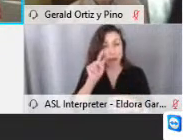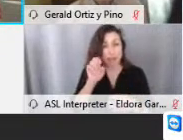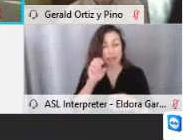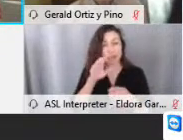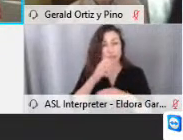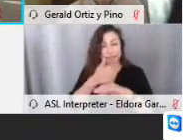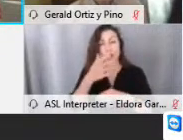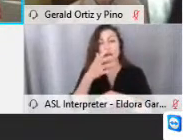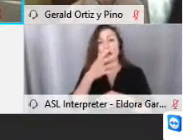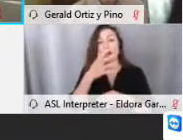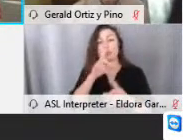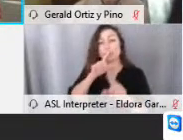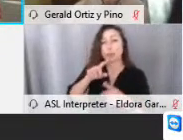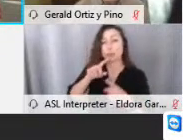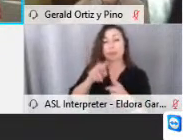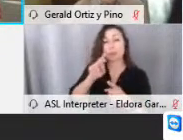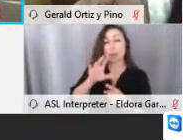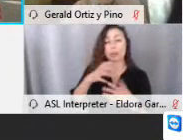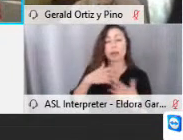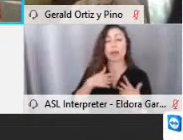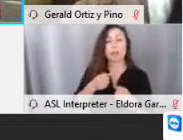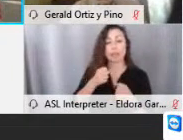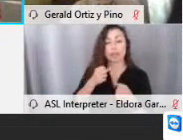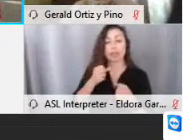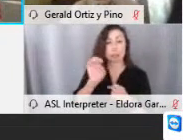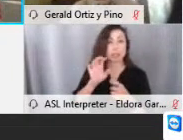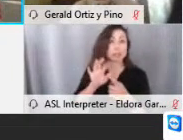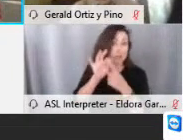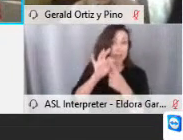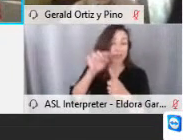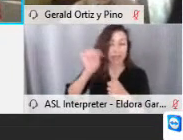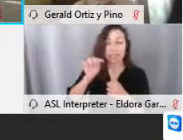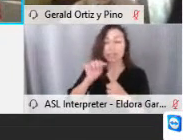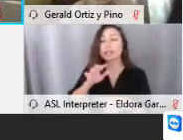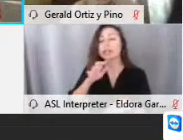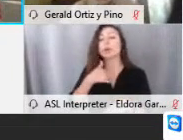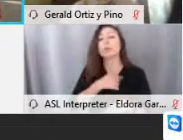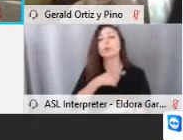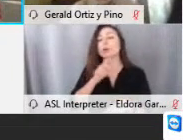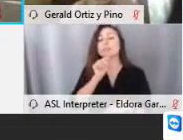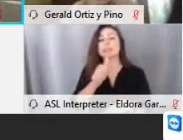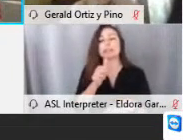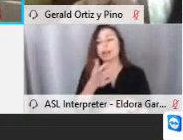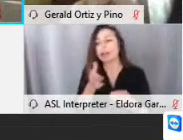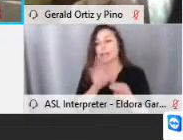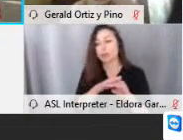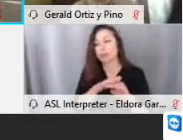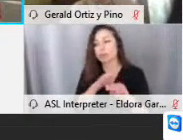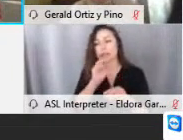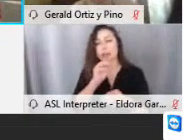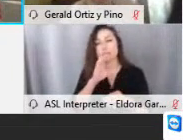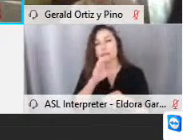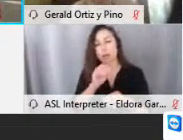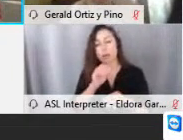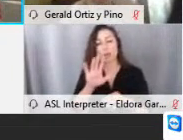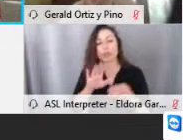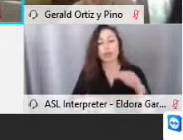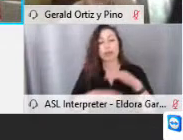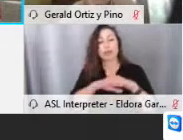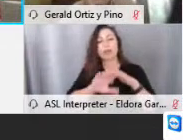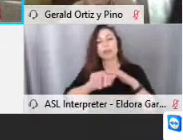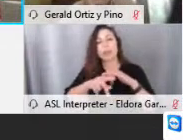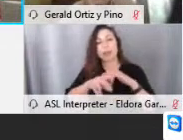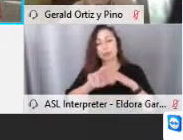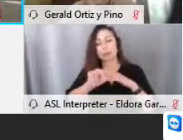for response to the public health emergency in particular, we did not increase the MCO's capitation rates